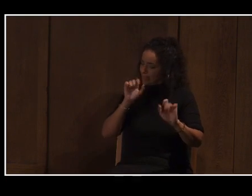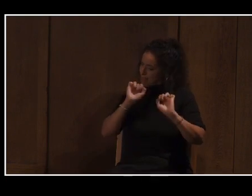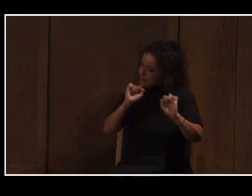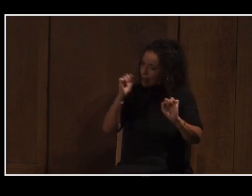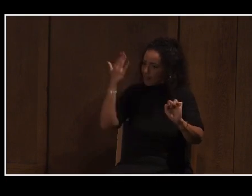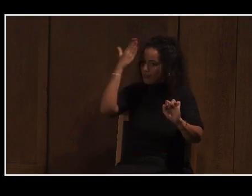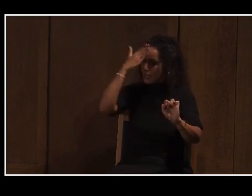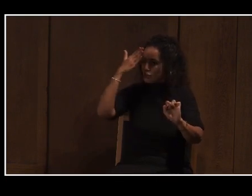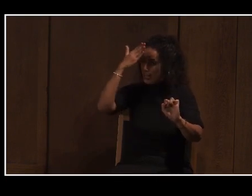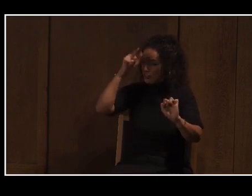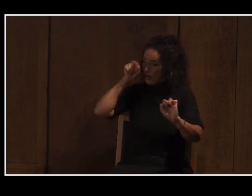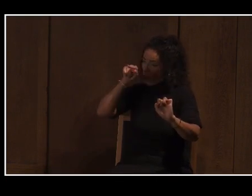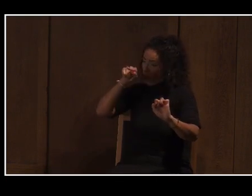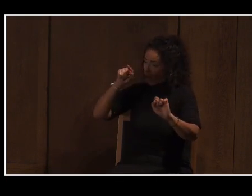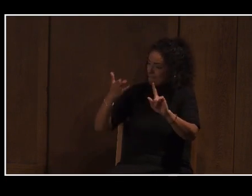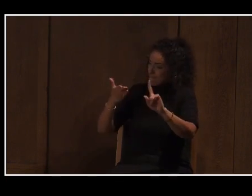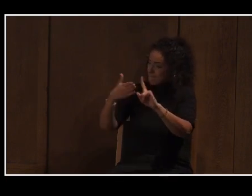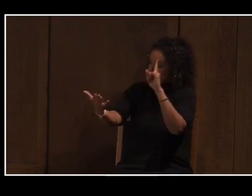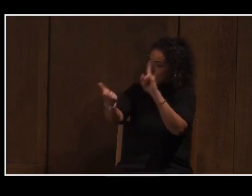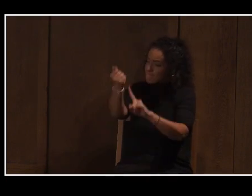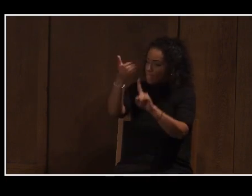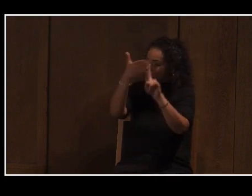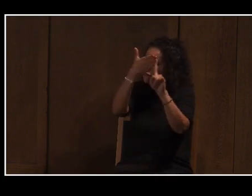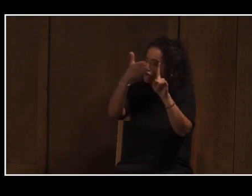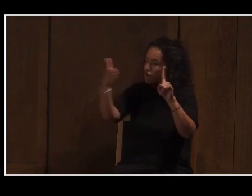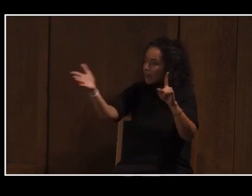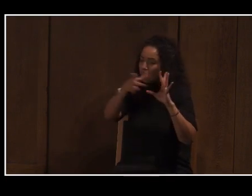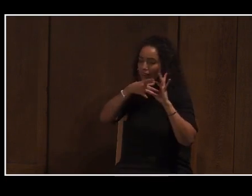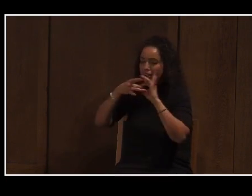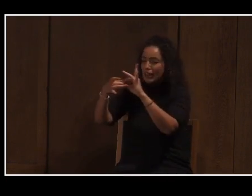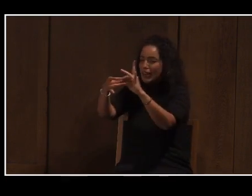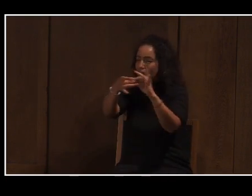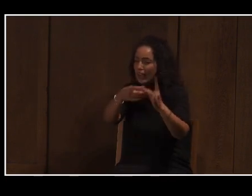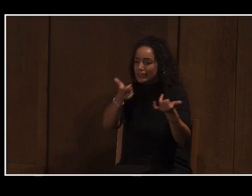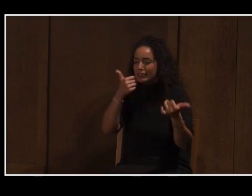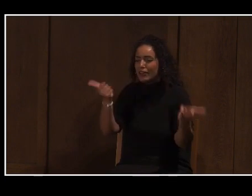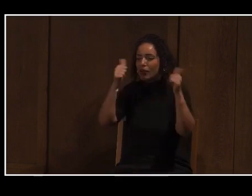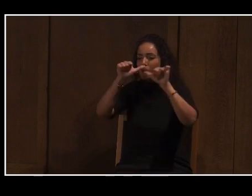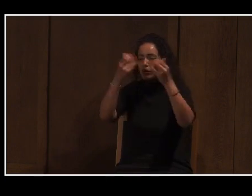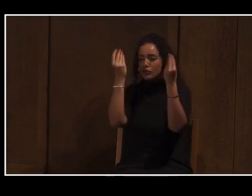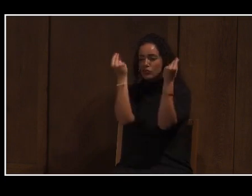our radical and collective liberation? Thank you so much.